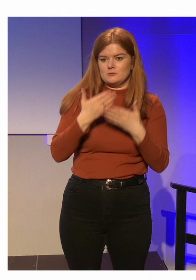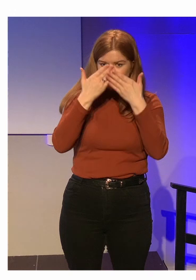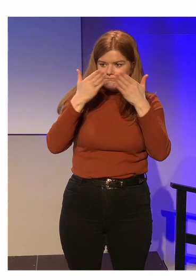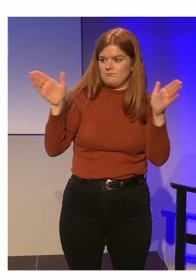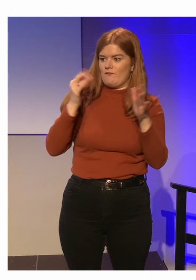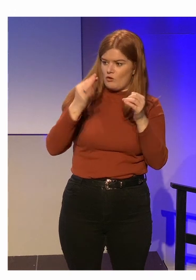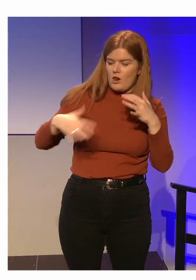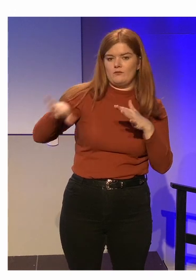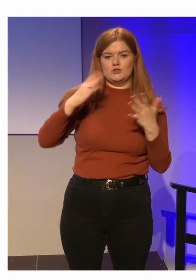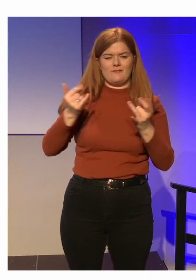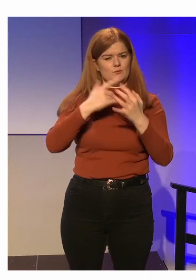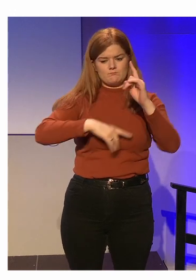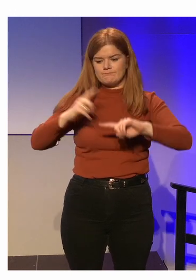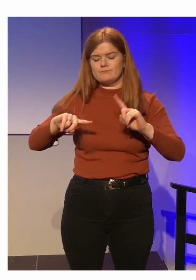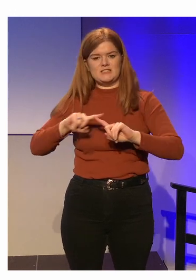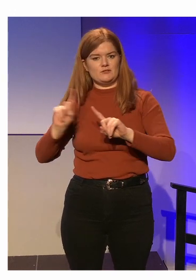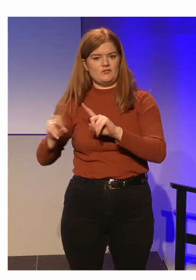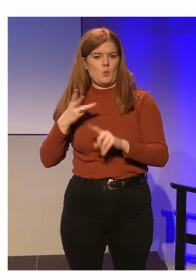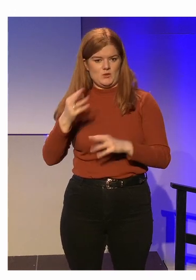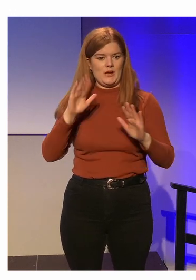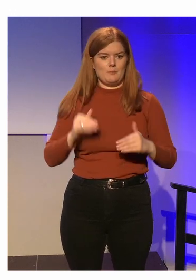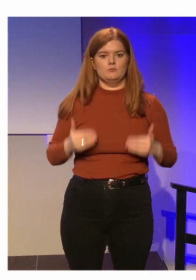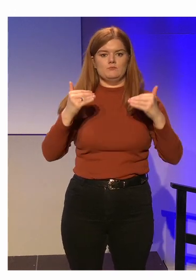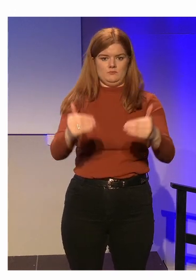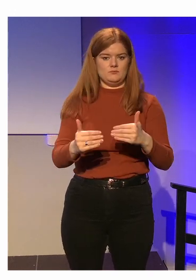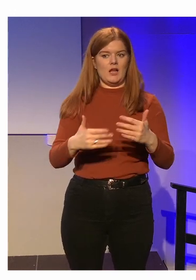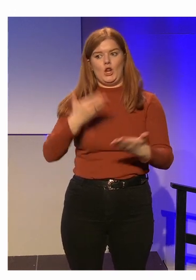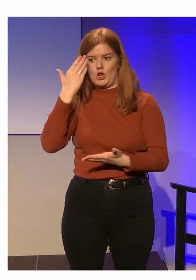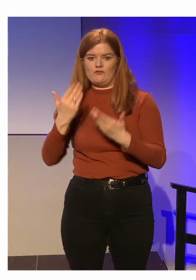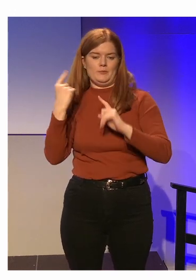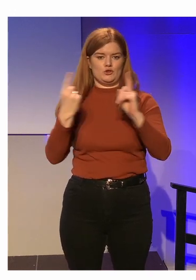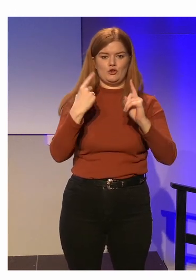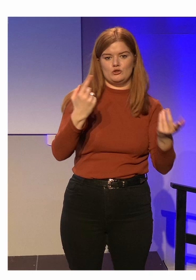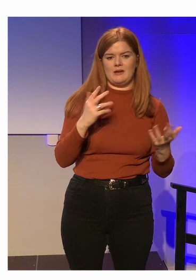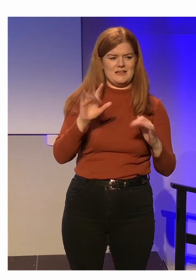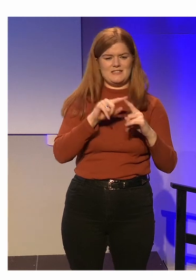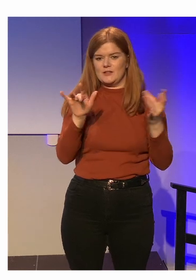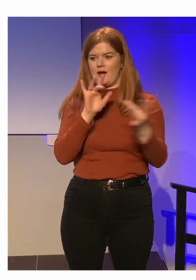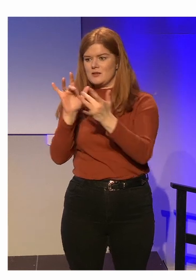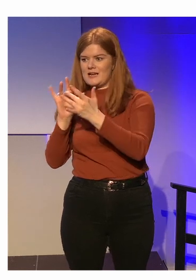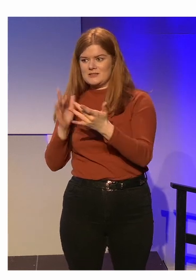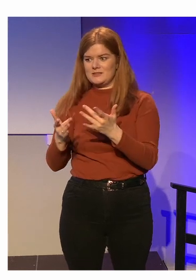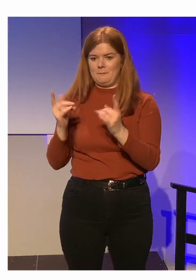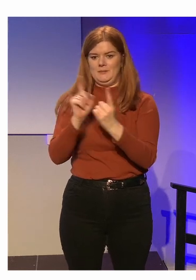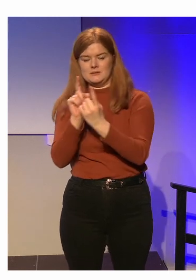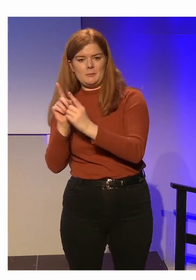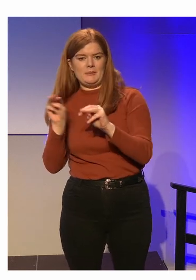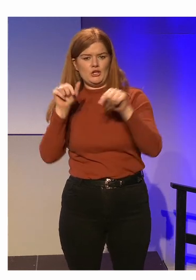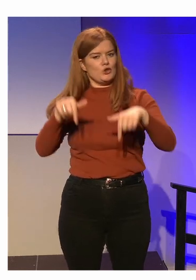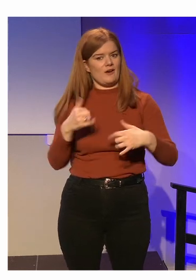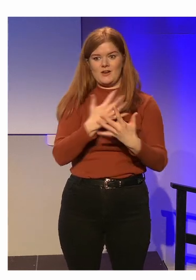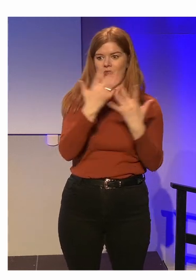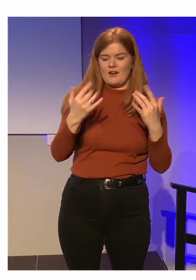us, right? There will be many different ways that we can move forward and learn from each other. In the contexts that are coming here, there are